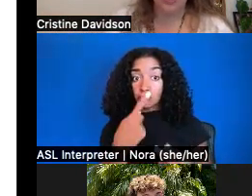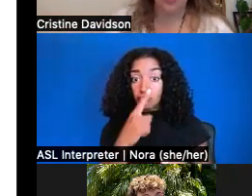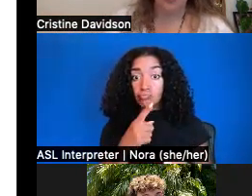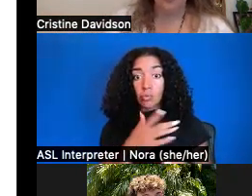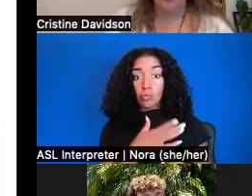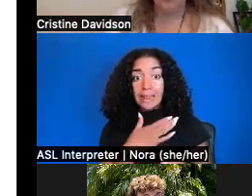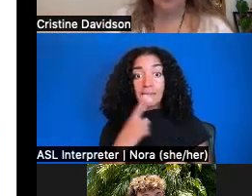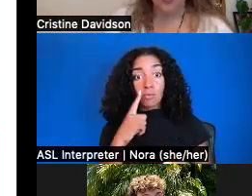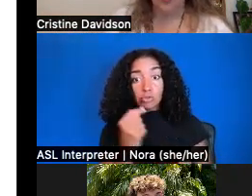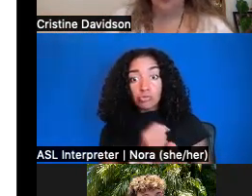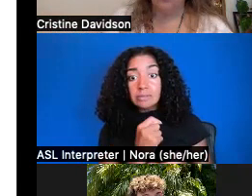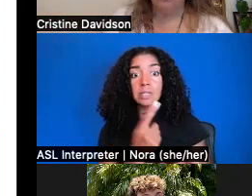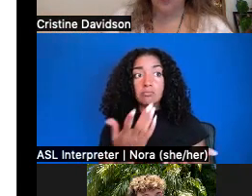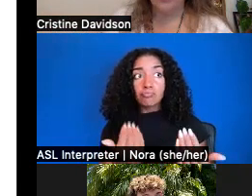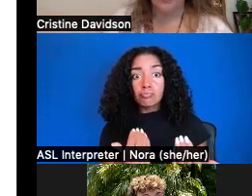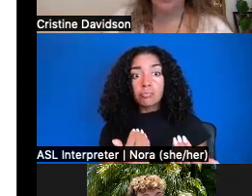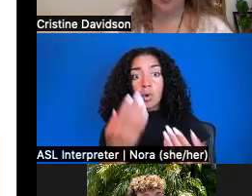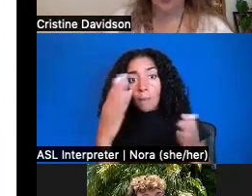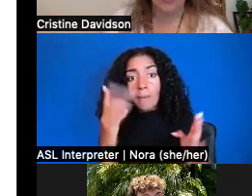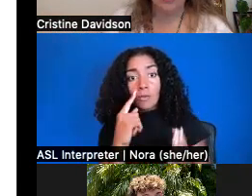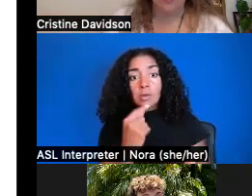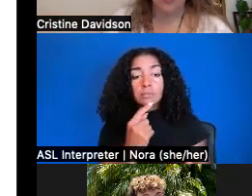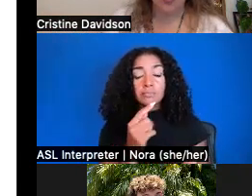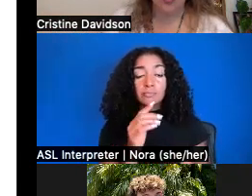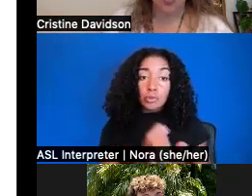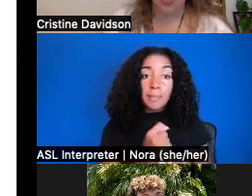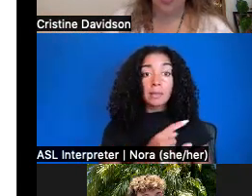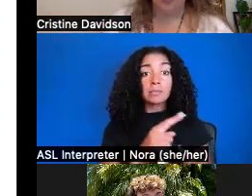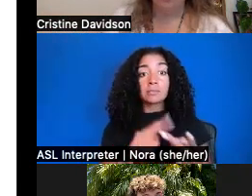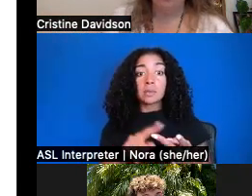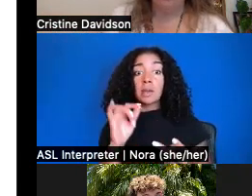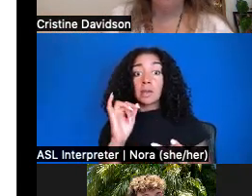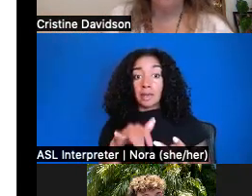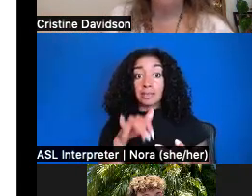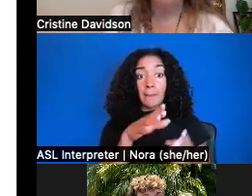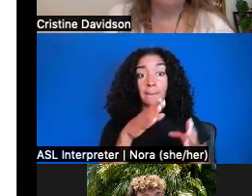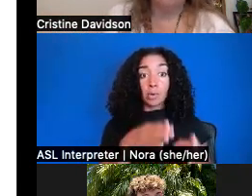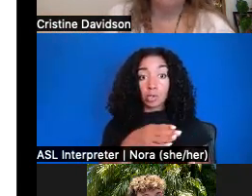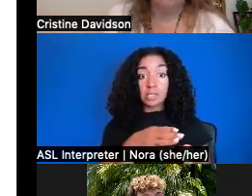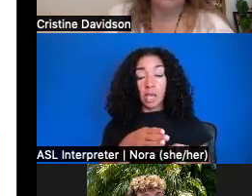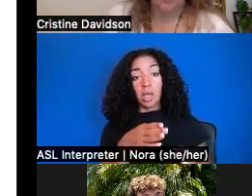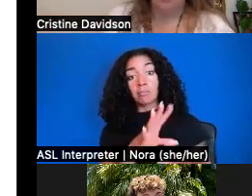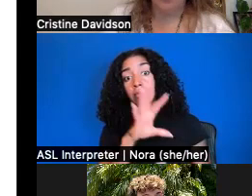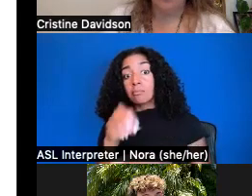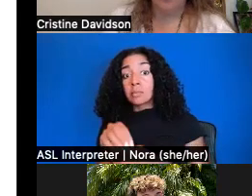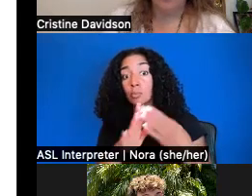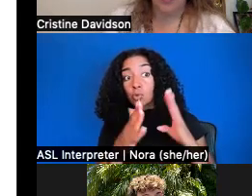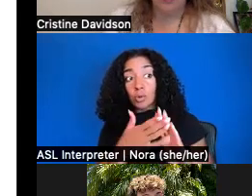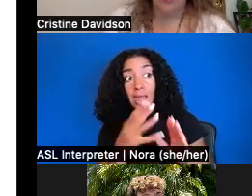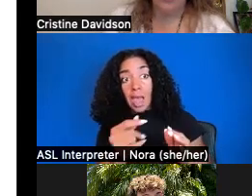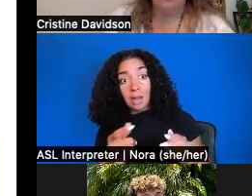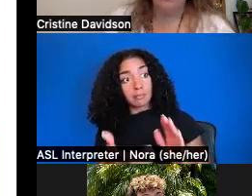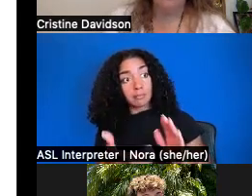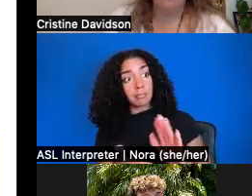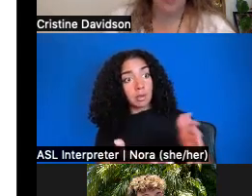look like? You know, knowing that not all sex offenders will stop,